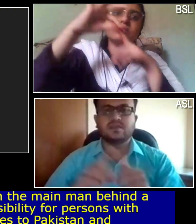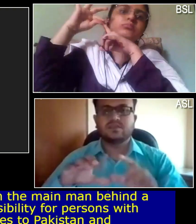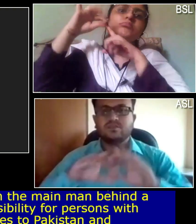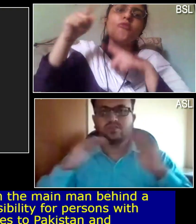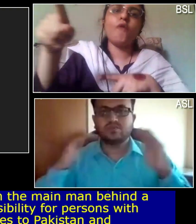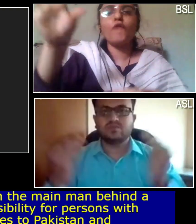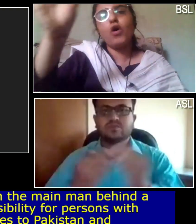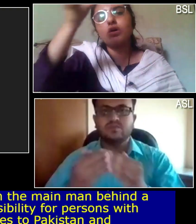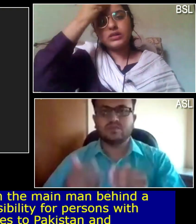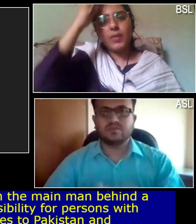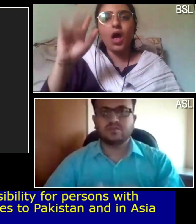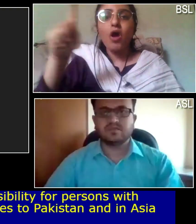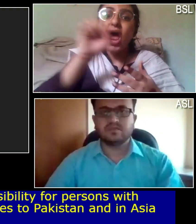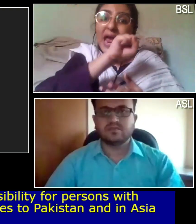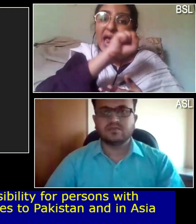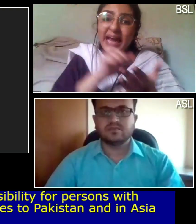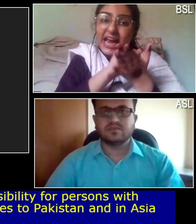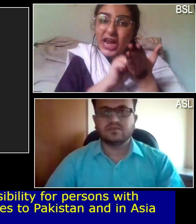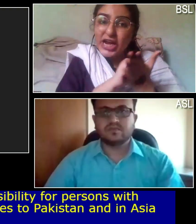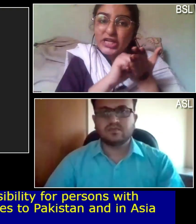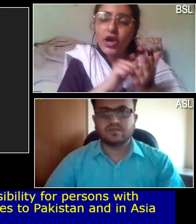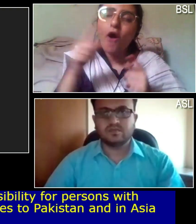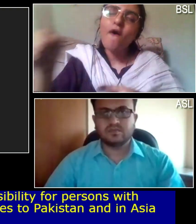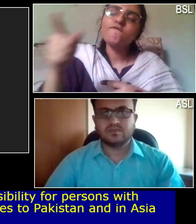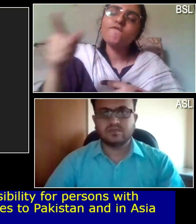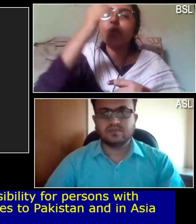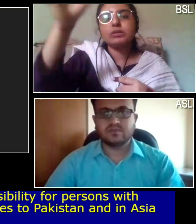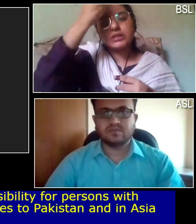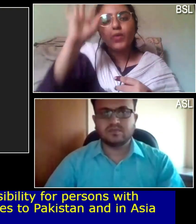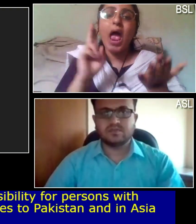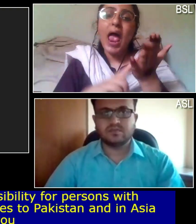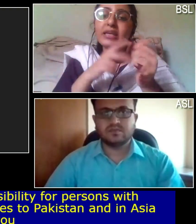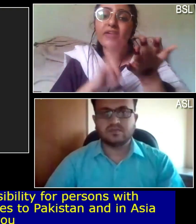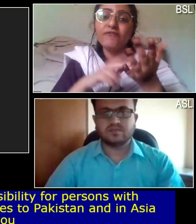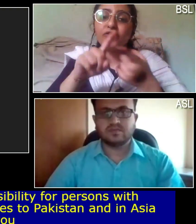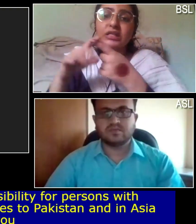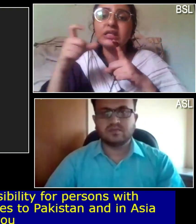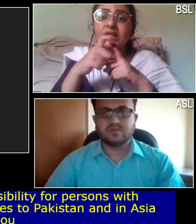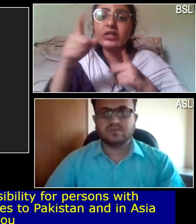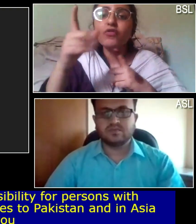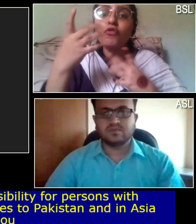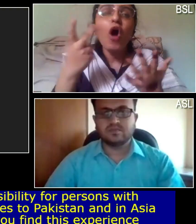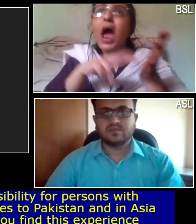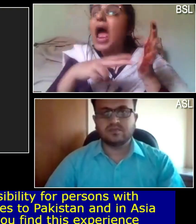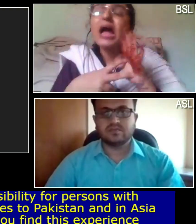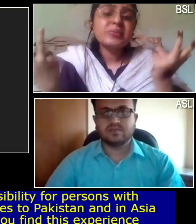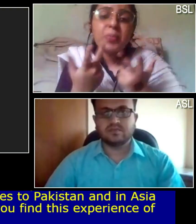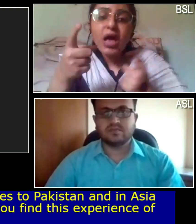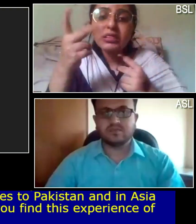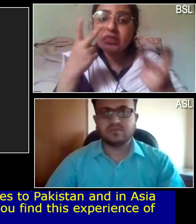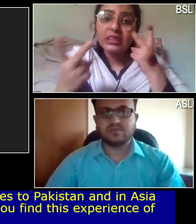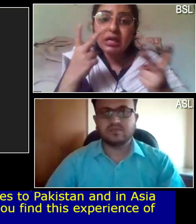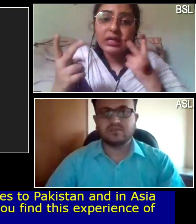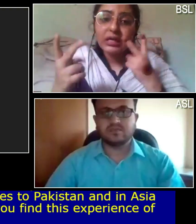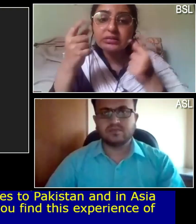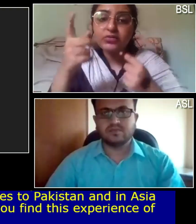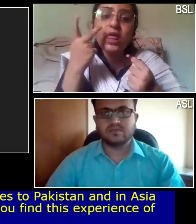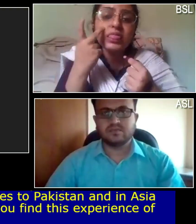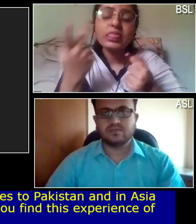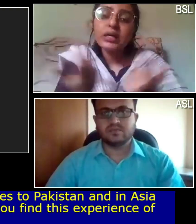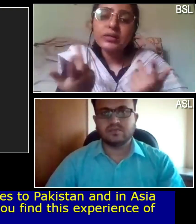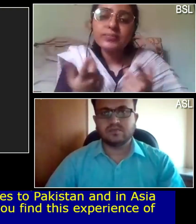Naveed, how have you find this experience of working with digital accessibility for persons with